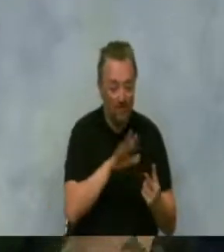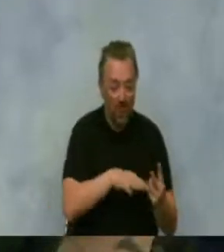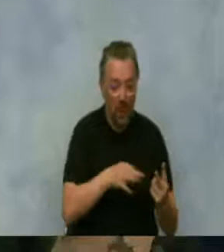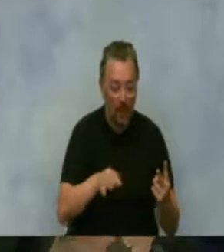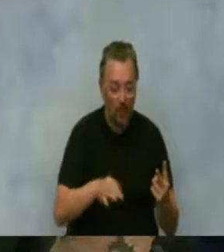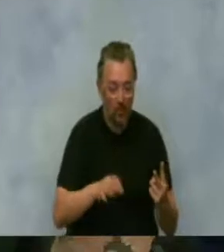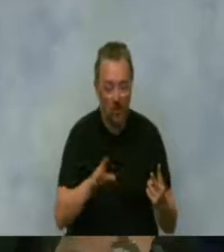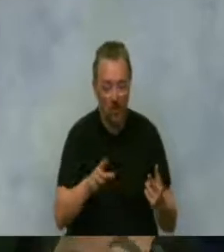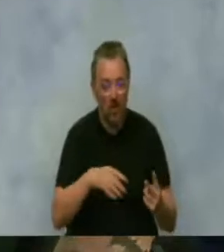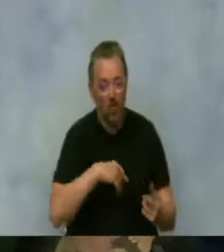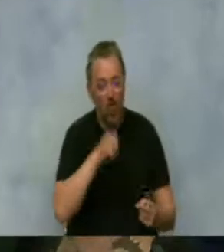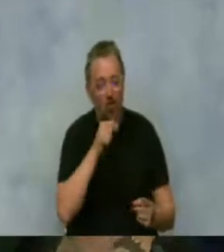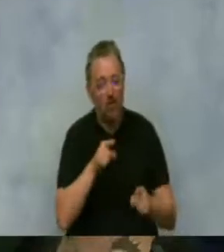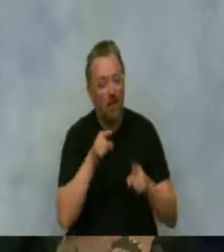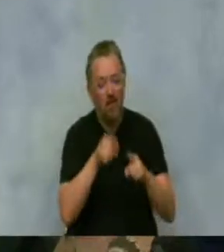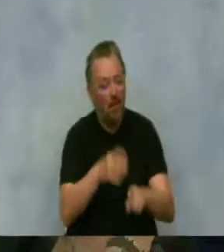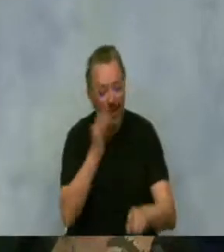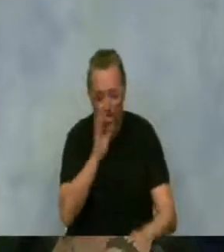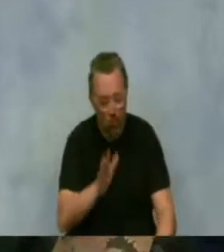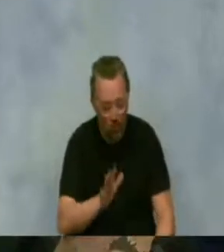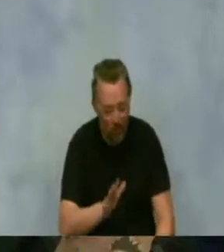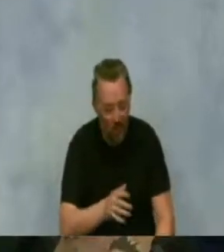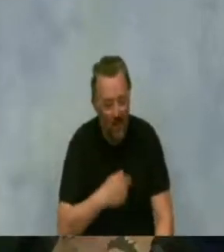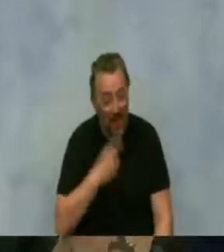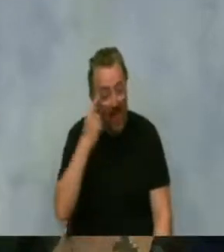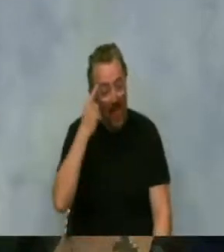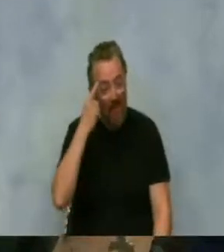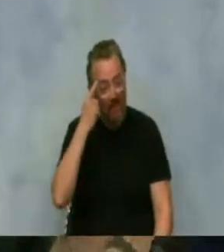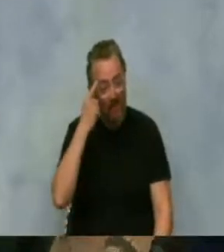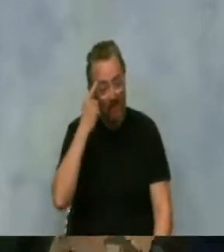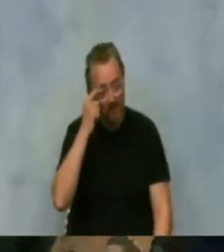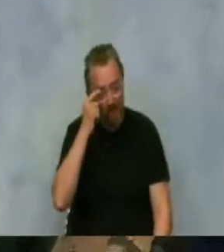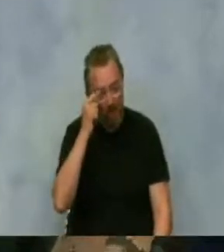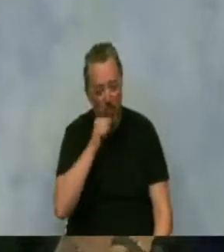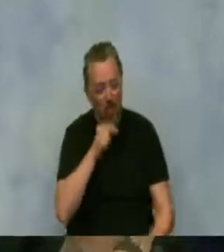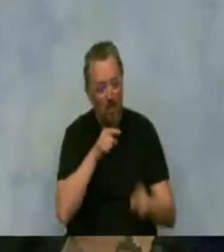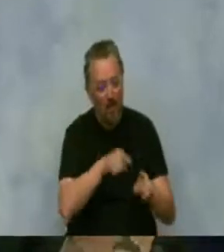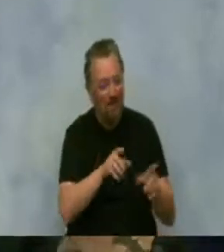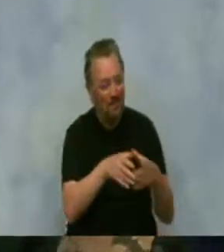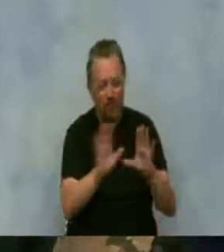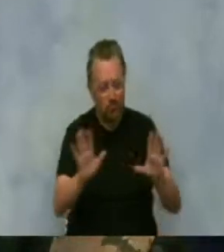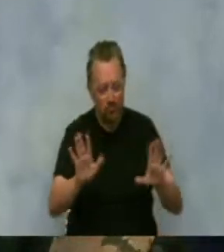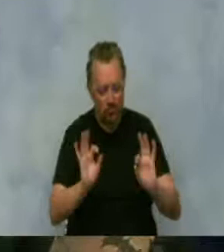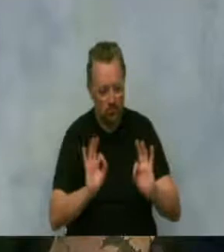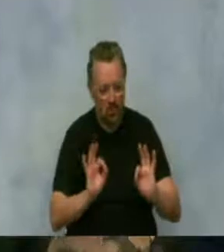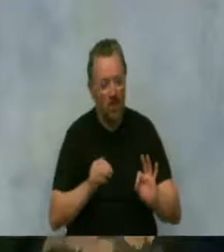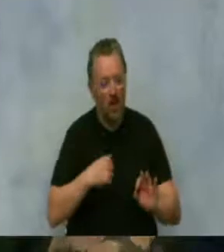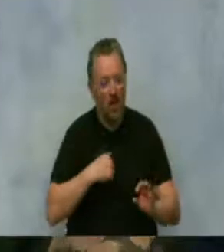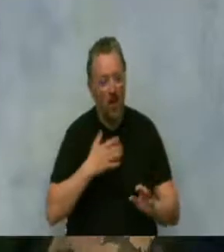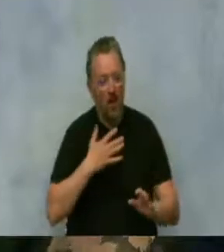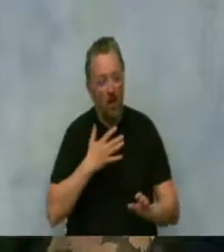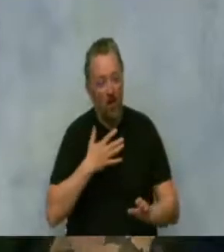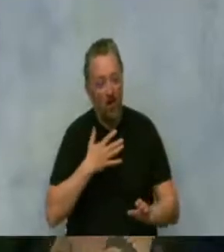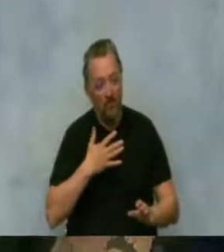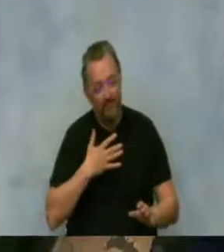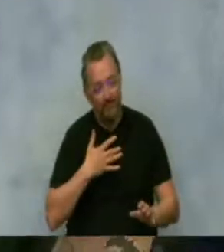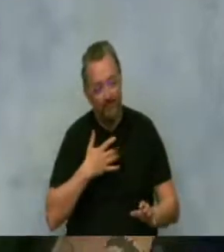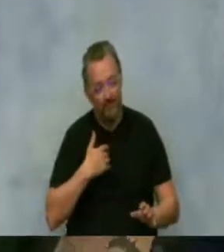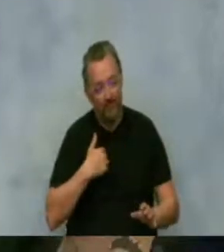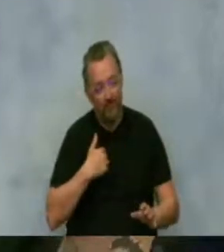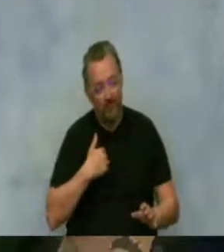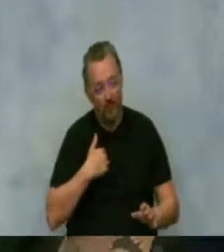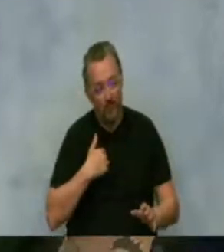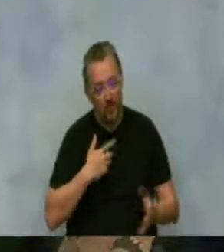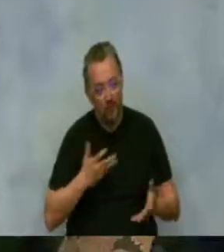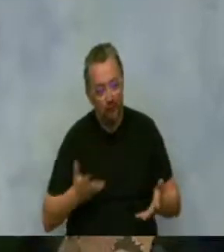I'm not blaming the council, but I think, or any individual department, but I really would strongly urge